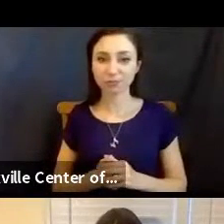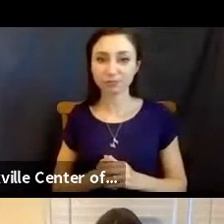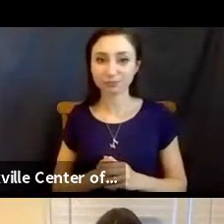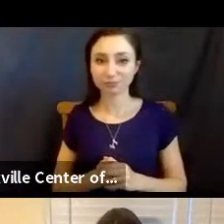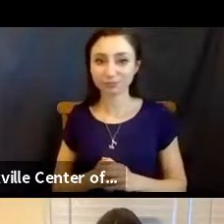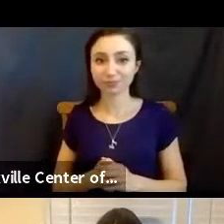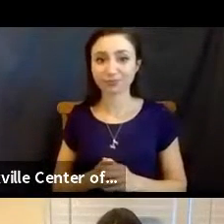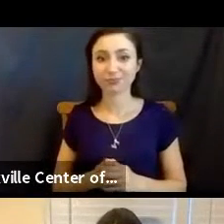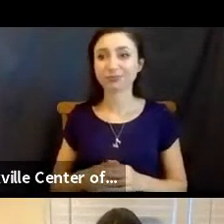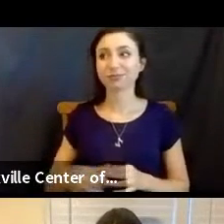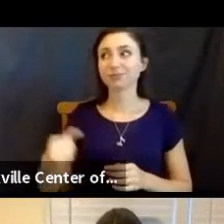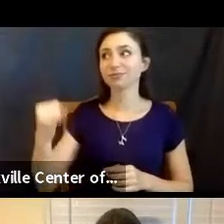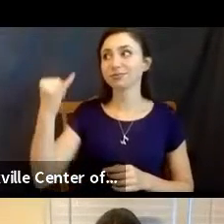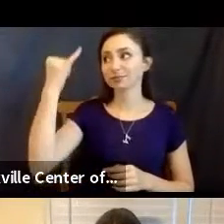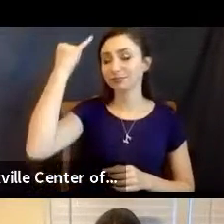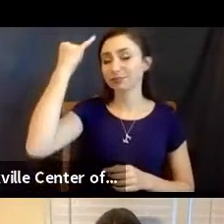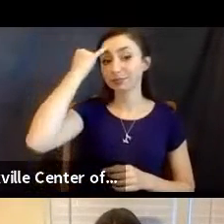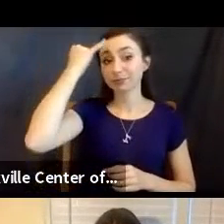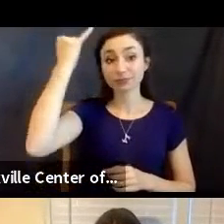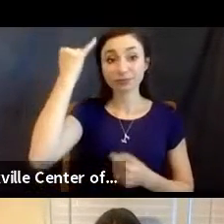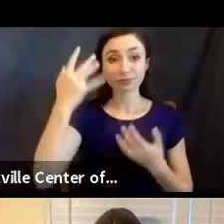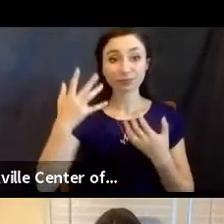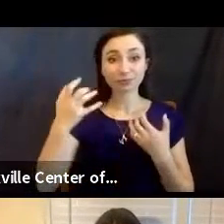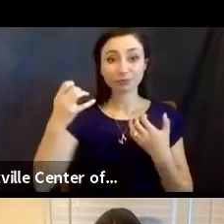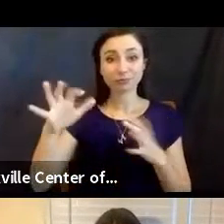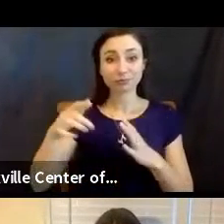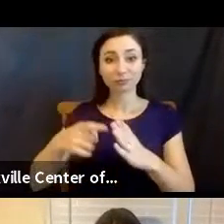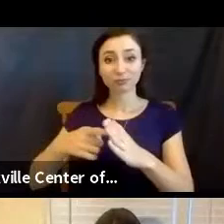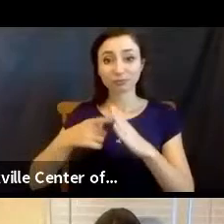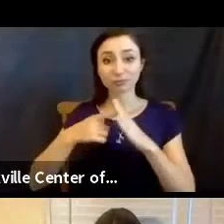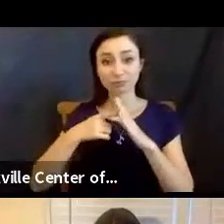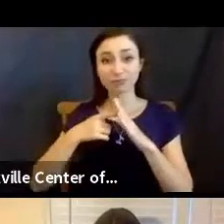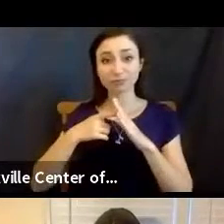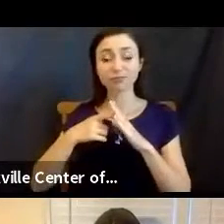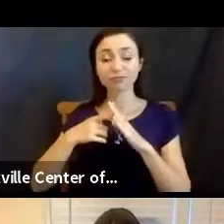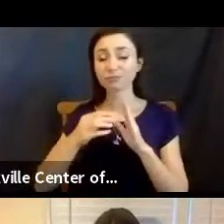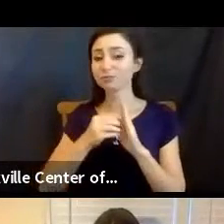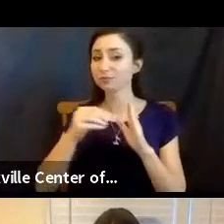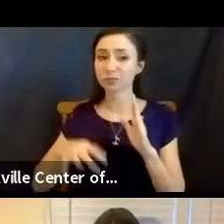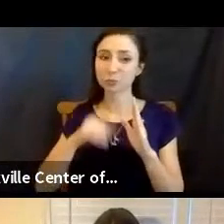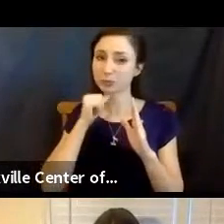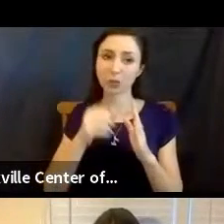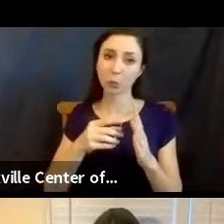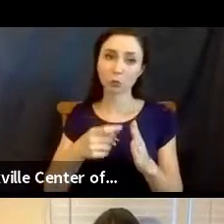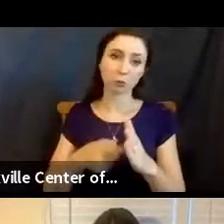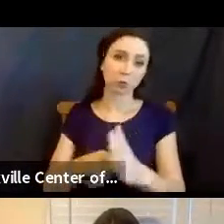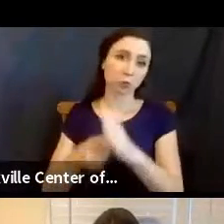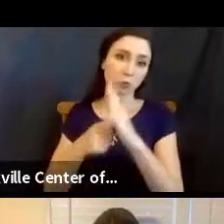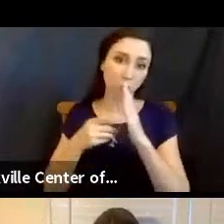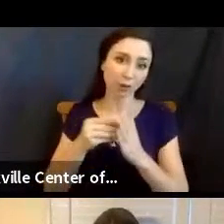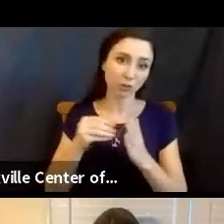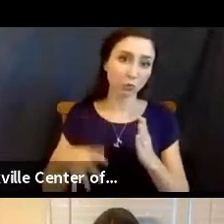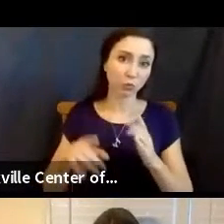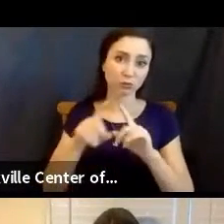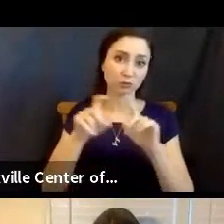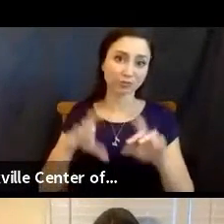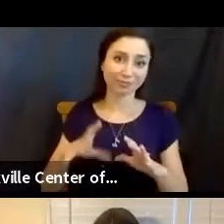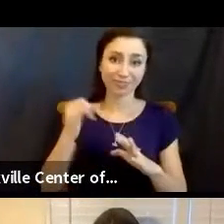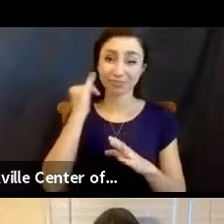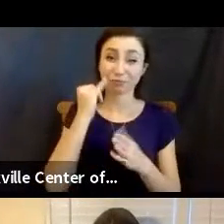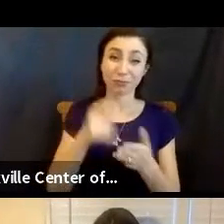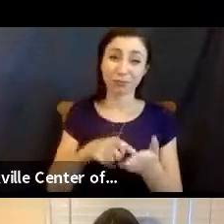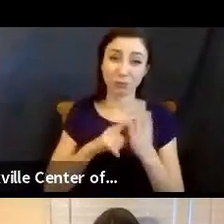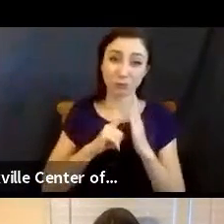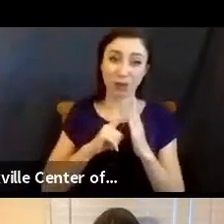idea has been that we are not going to be requiring students, and quite honestly, even with requiring students,